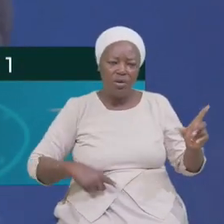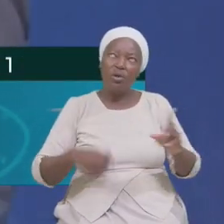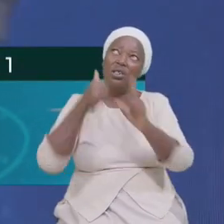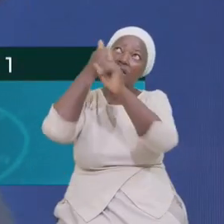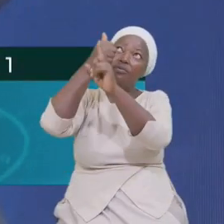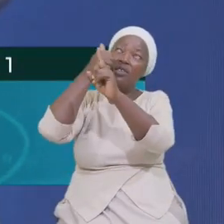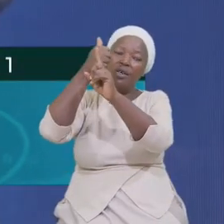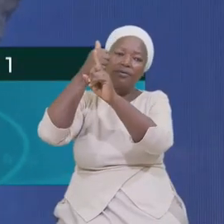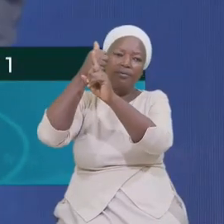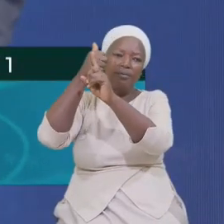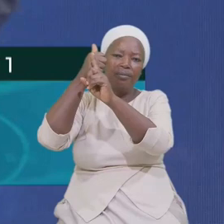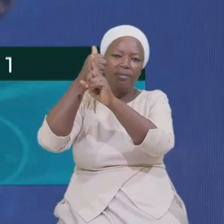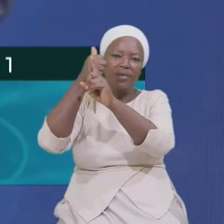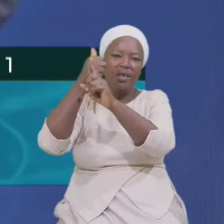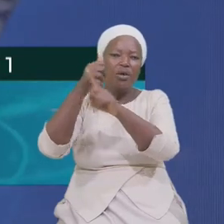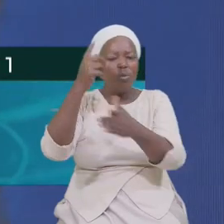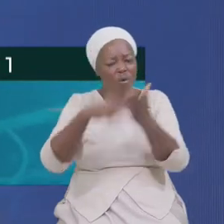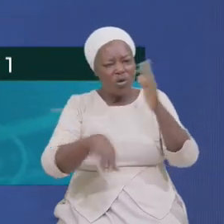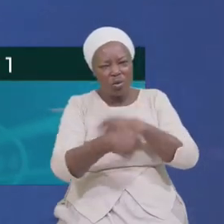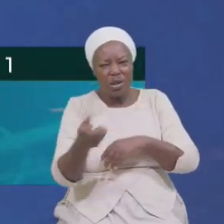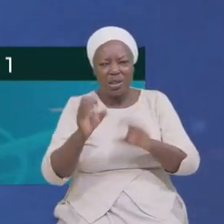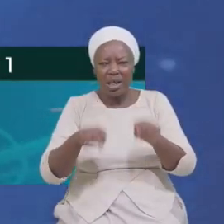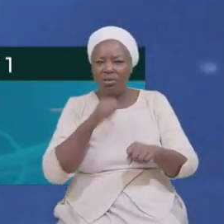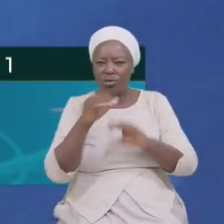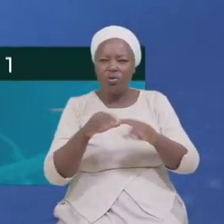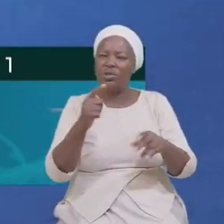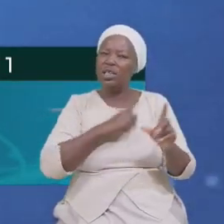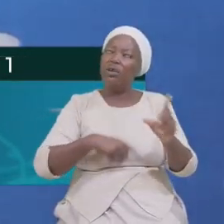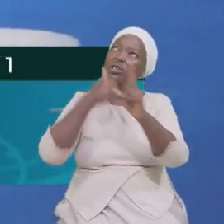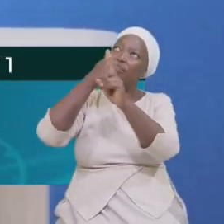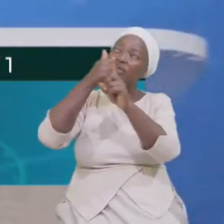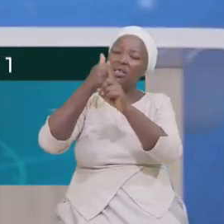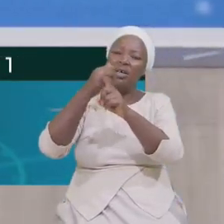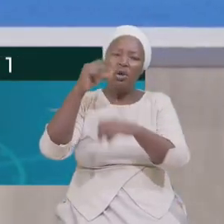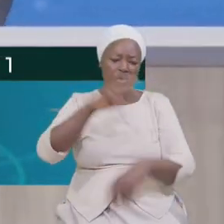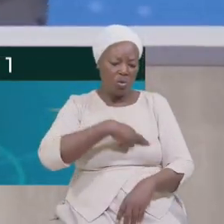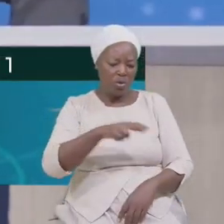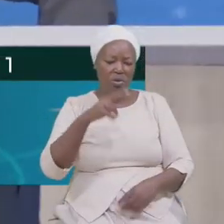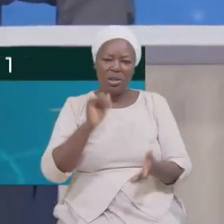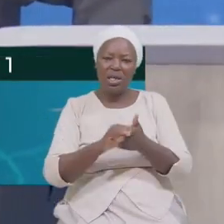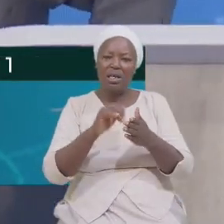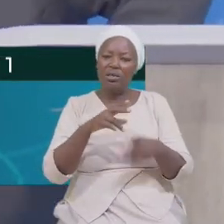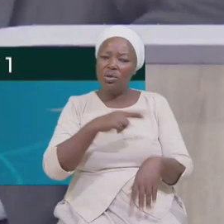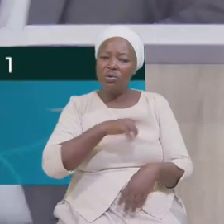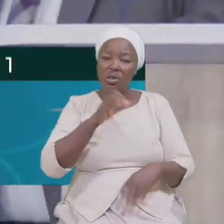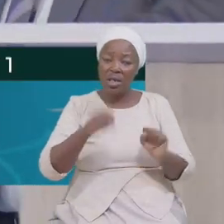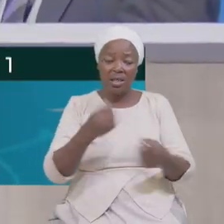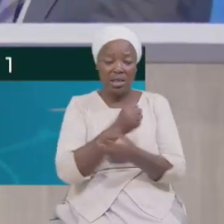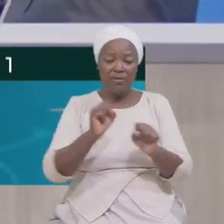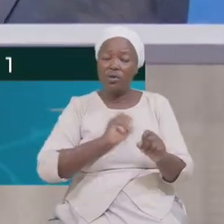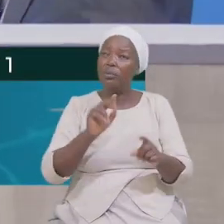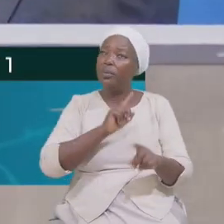himself. What others cannot do, the Lord himself. There's no religion that can say, but the Lord himself. And there is